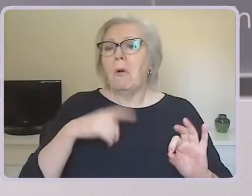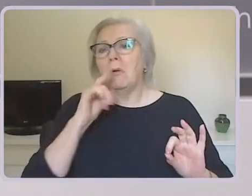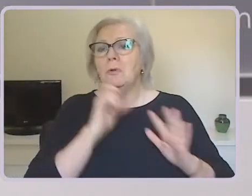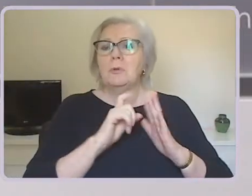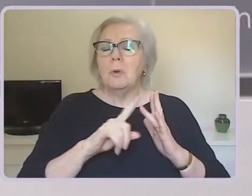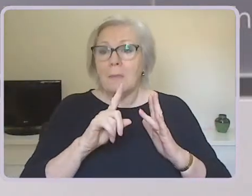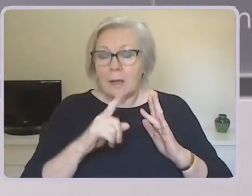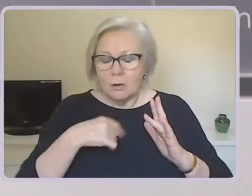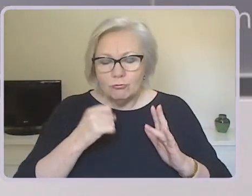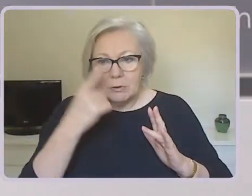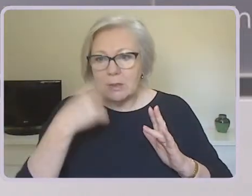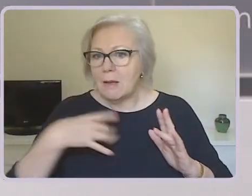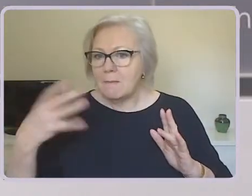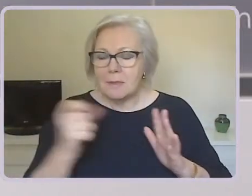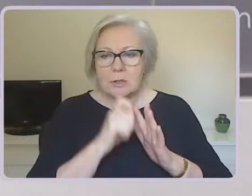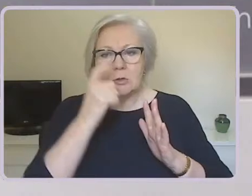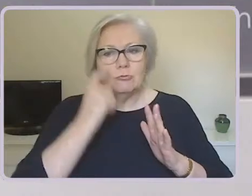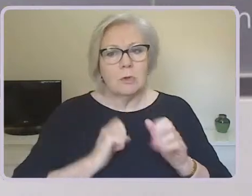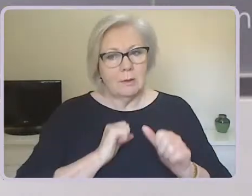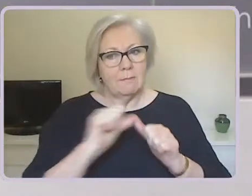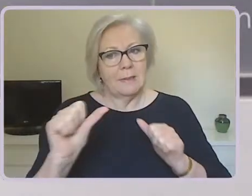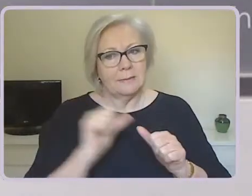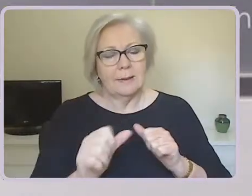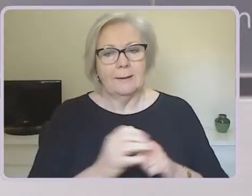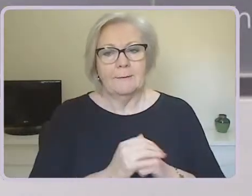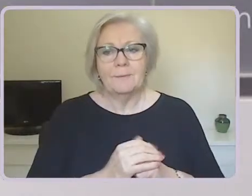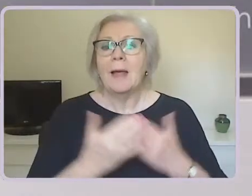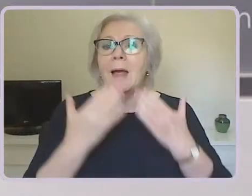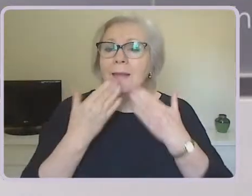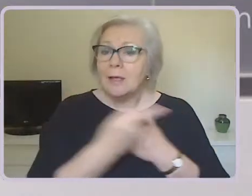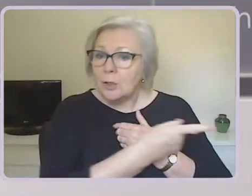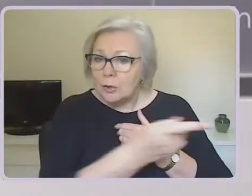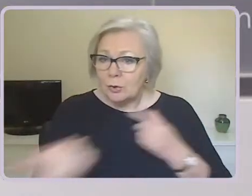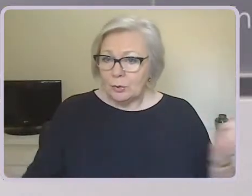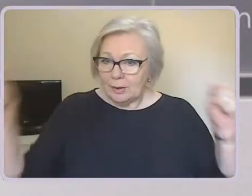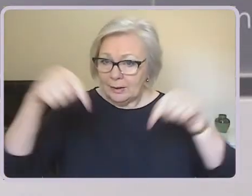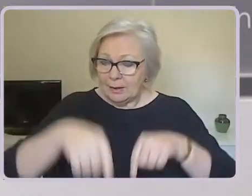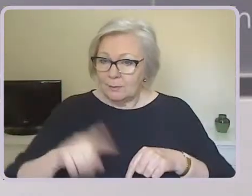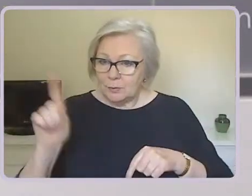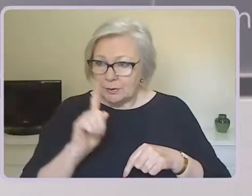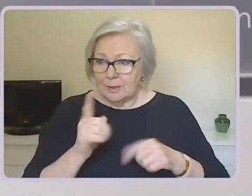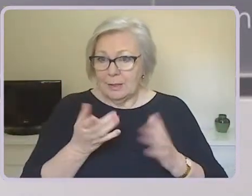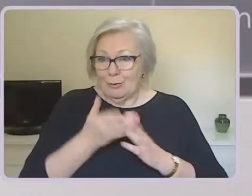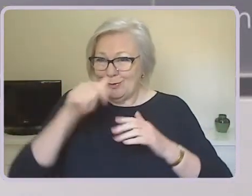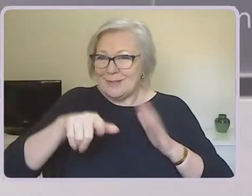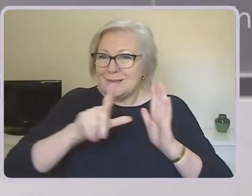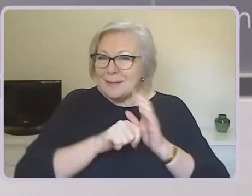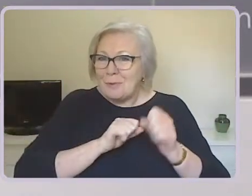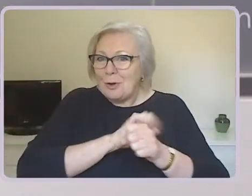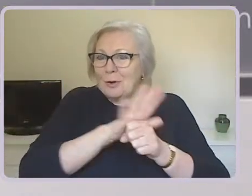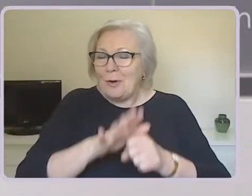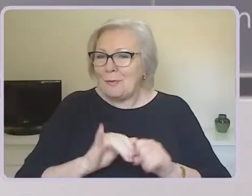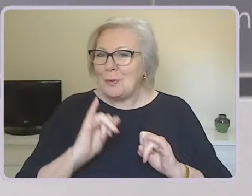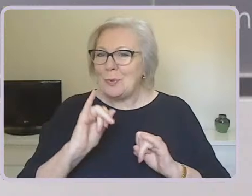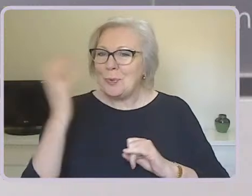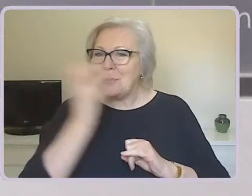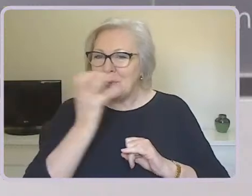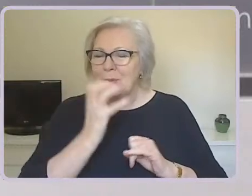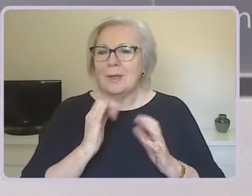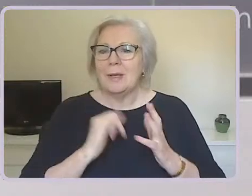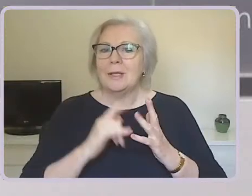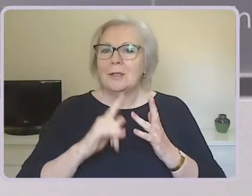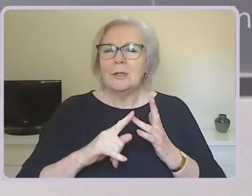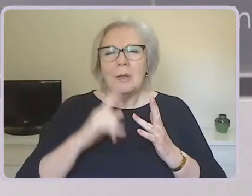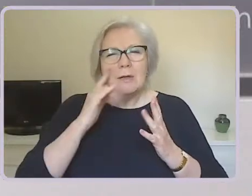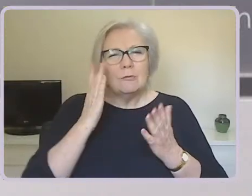about. So again, can I thank you for coming together, particularly during COVID, and it is important that we continue to engage and to